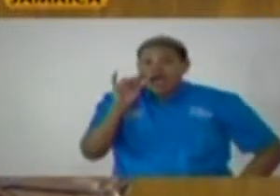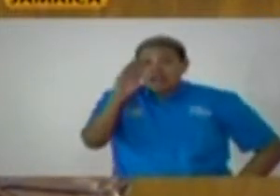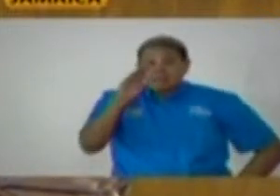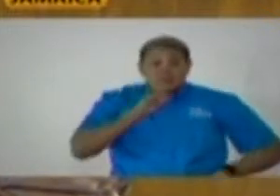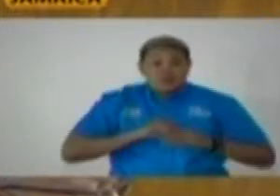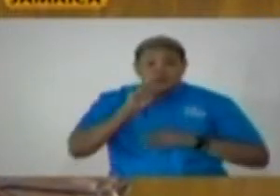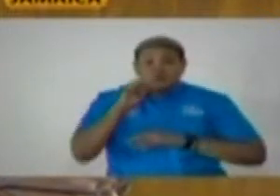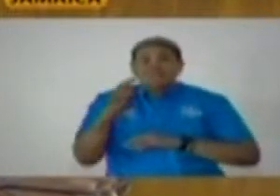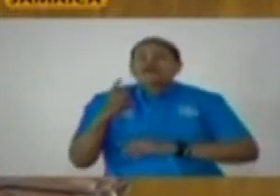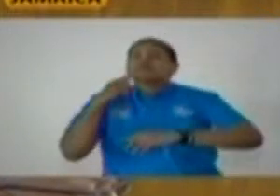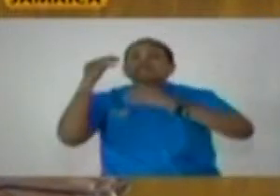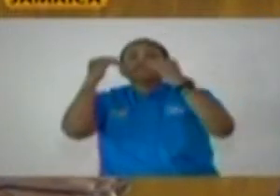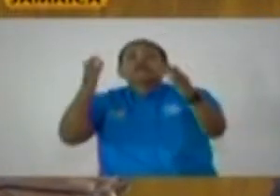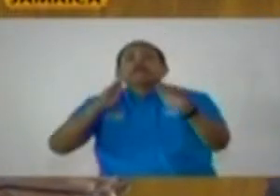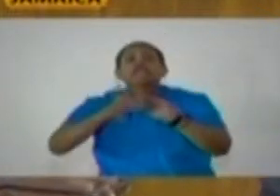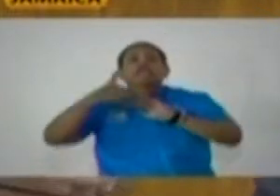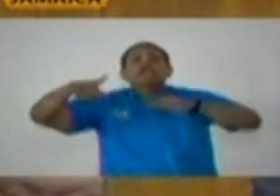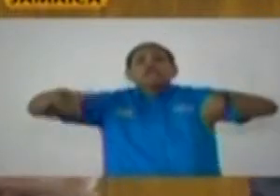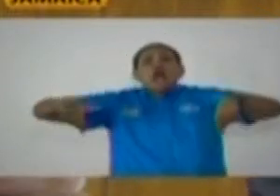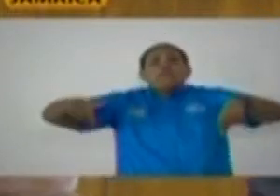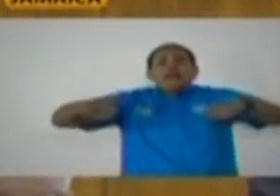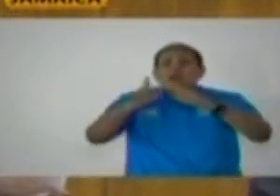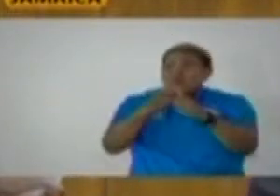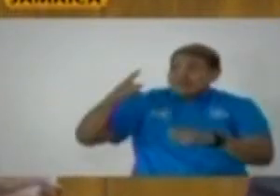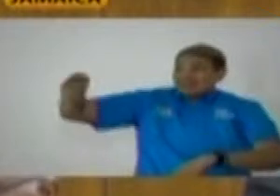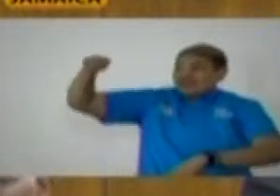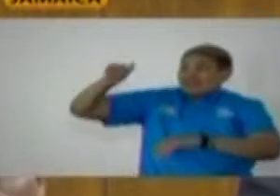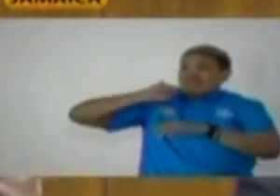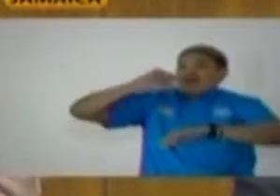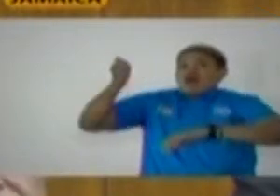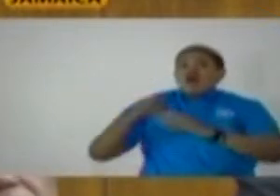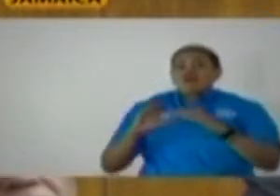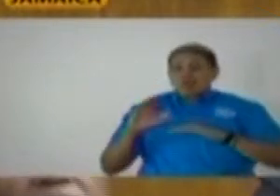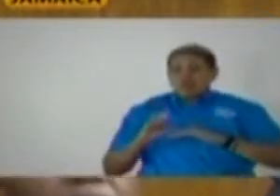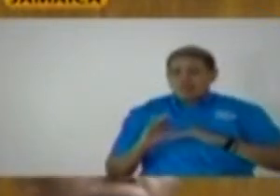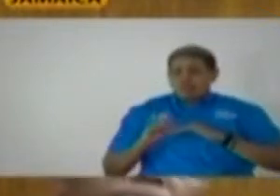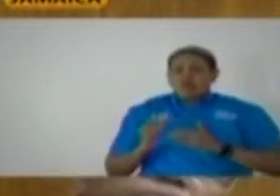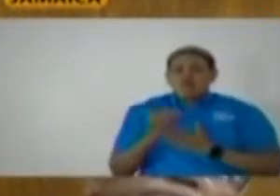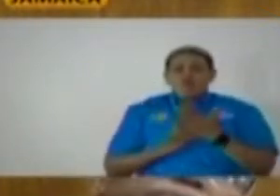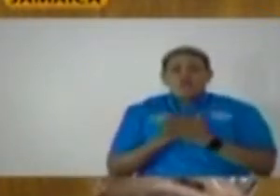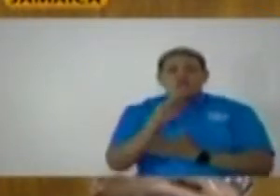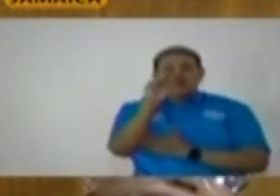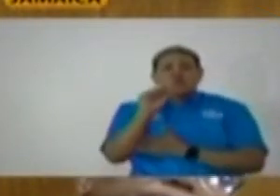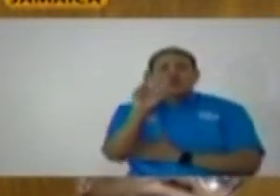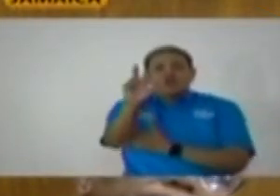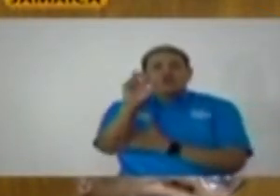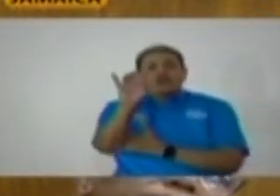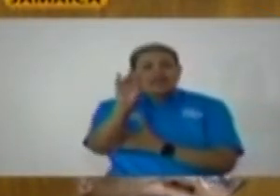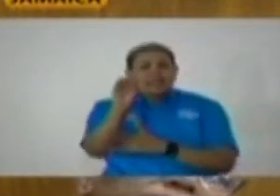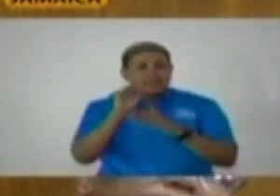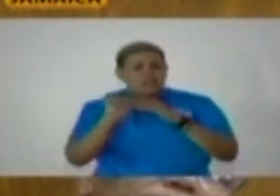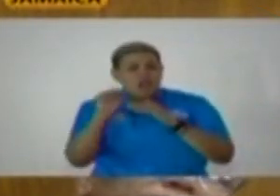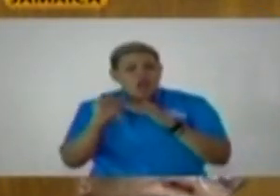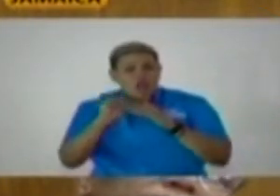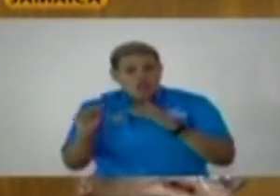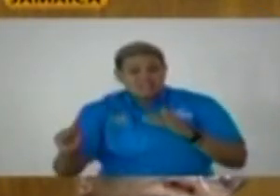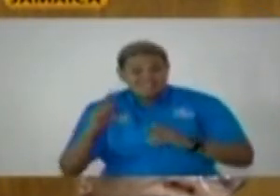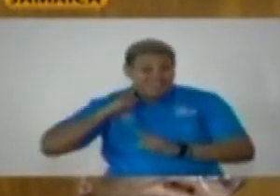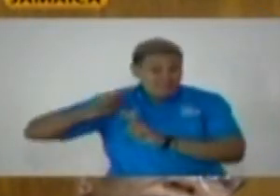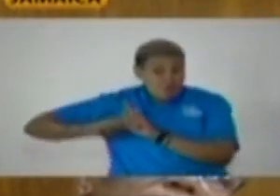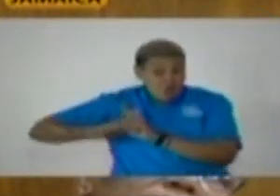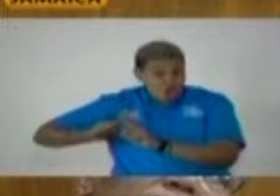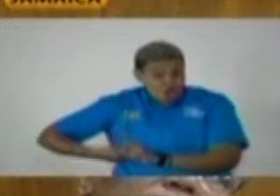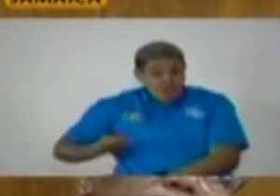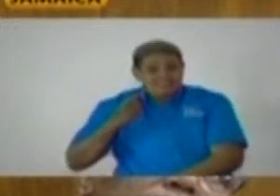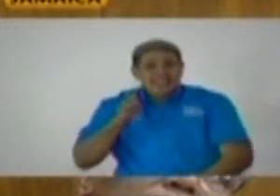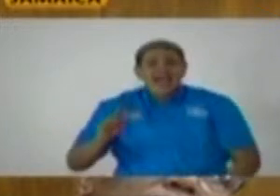2017 ranked Jamaica with then a monthly minimum wage of US $380 per month